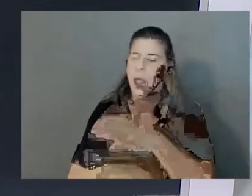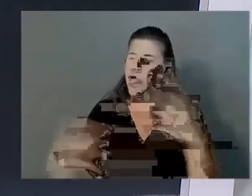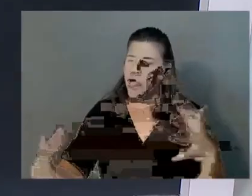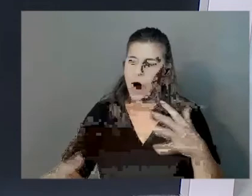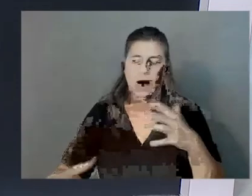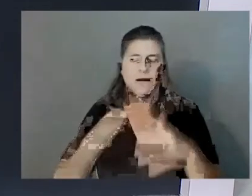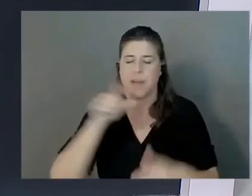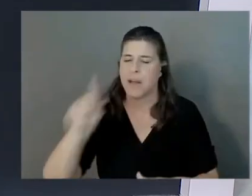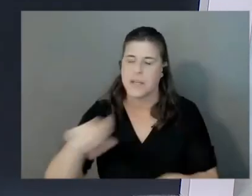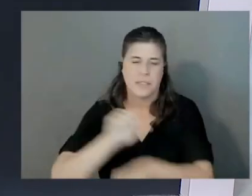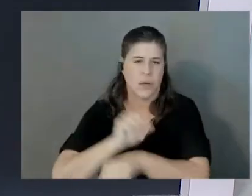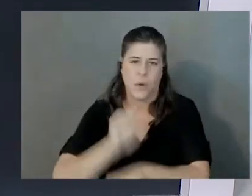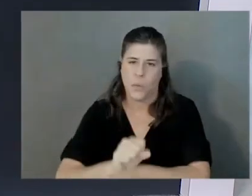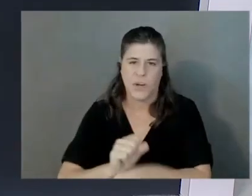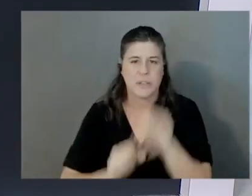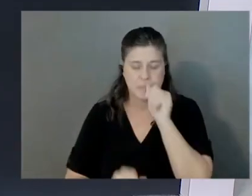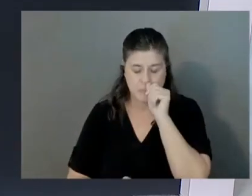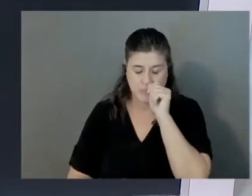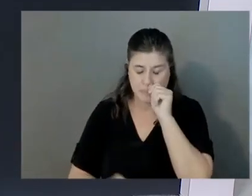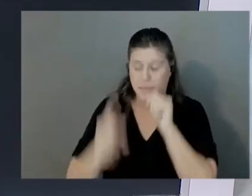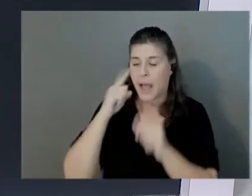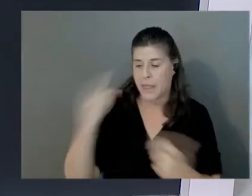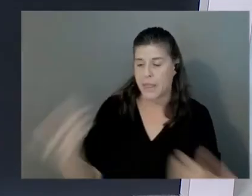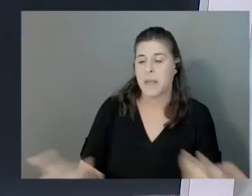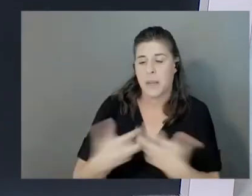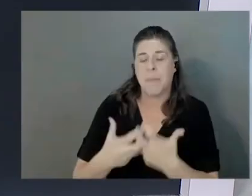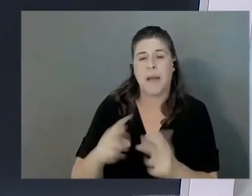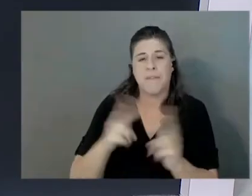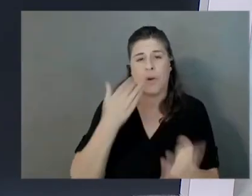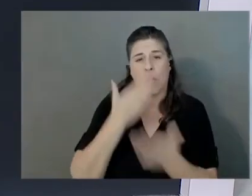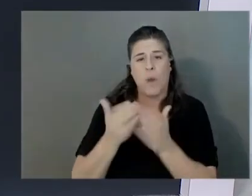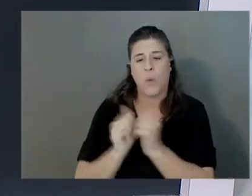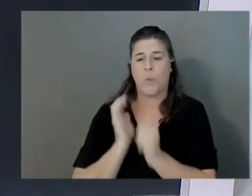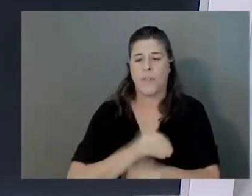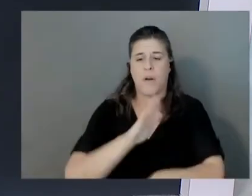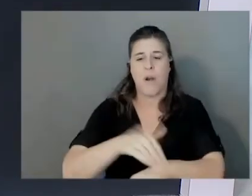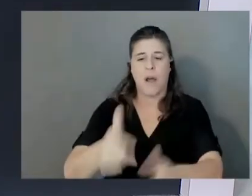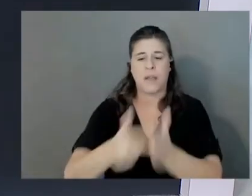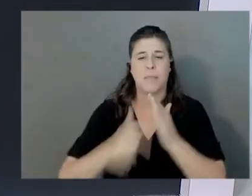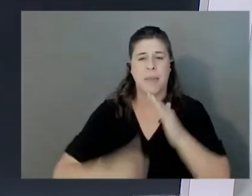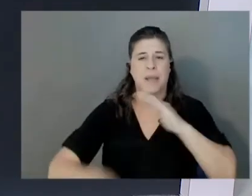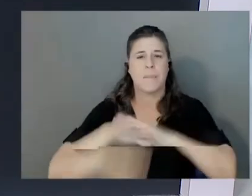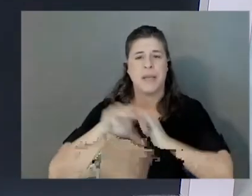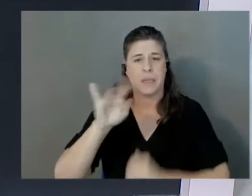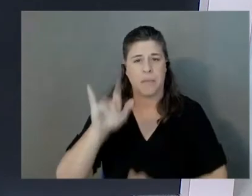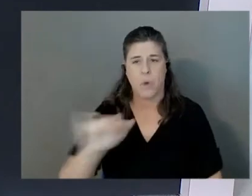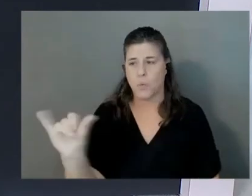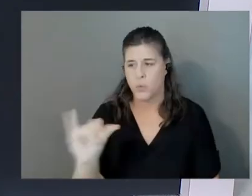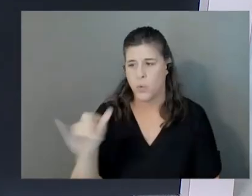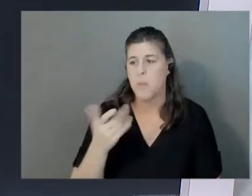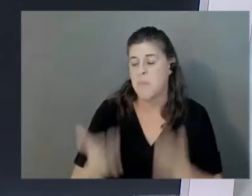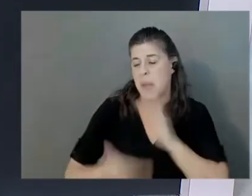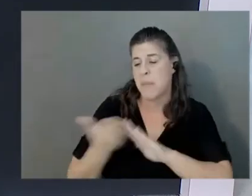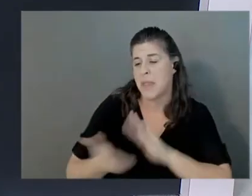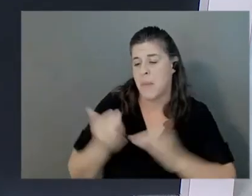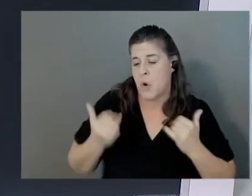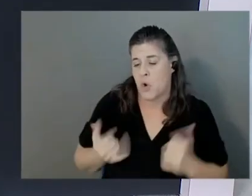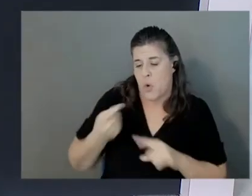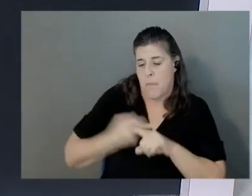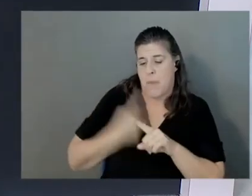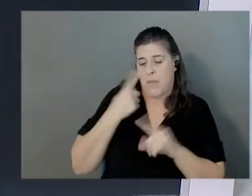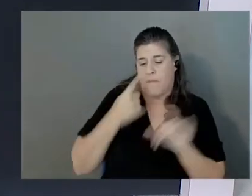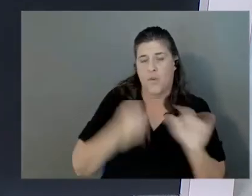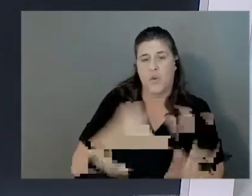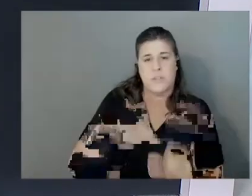overhead. I think this can combine very well with our on-demand capacity mode as well. Yeah. They might operate the current month in standard with